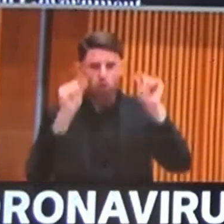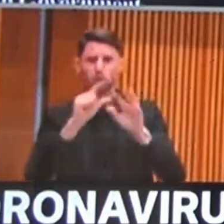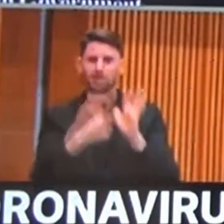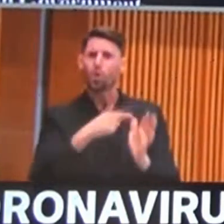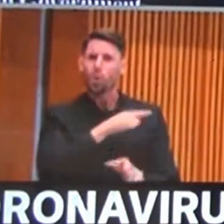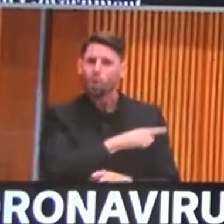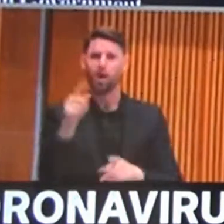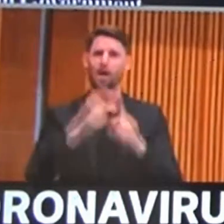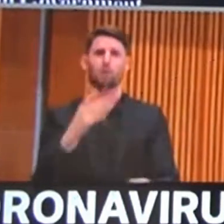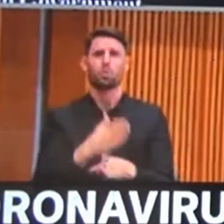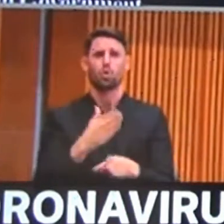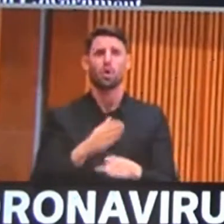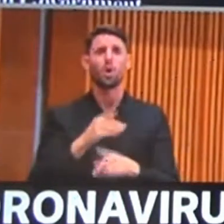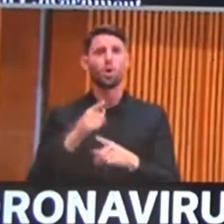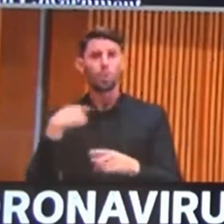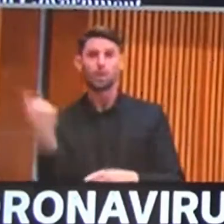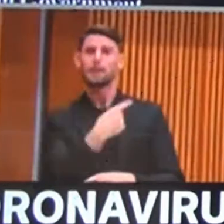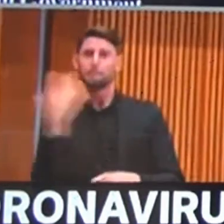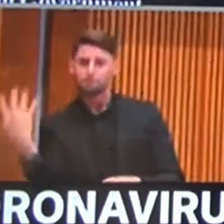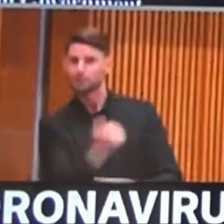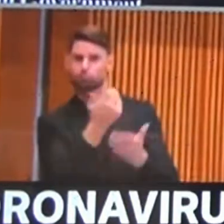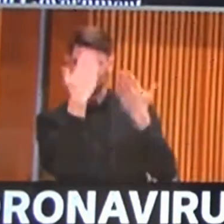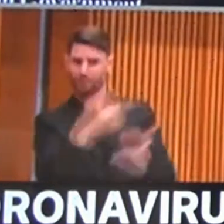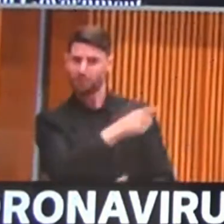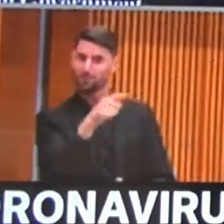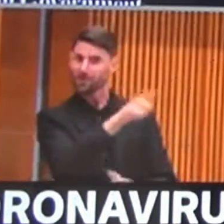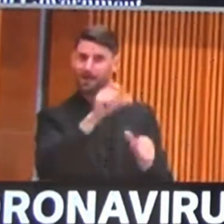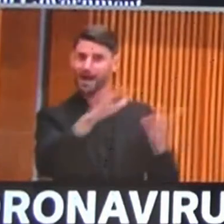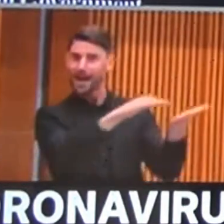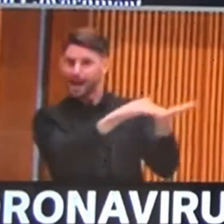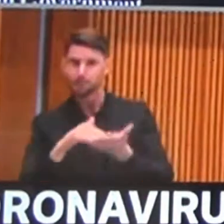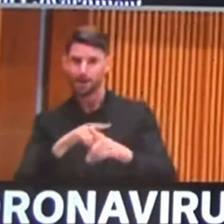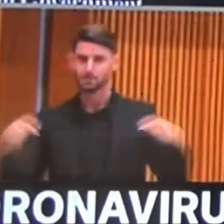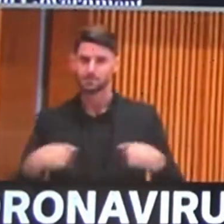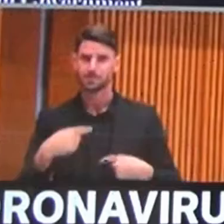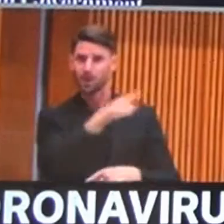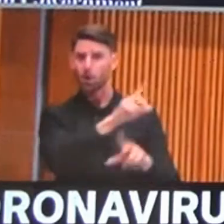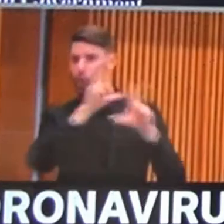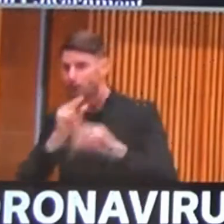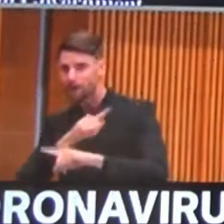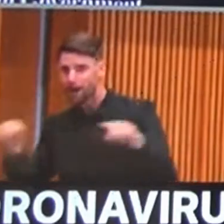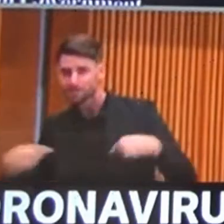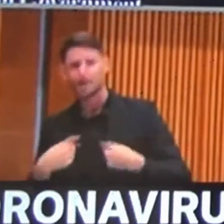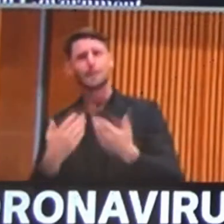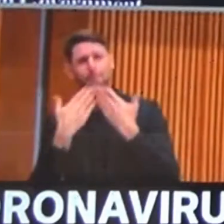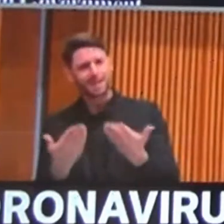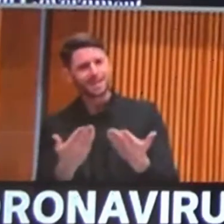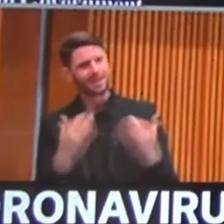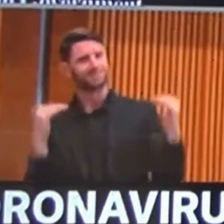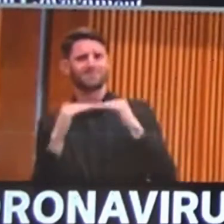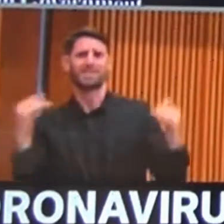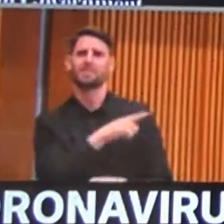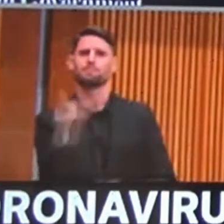heroes. Australians are overwhelmingly supporting and protecting our health workers. I want to say thank you to